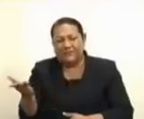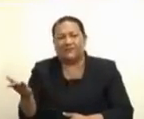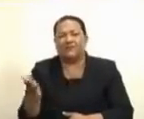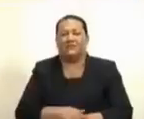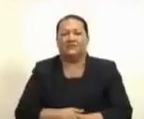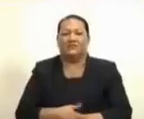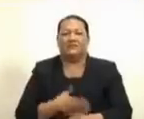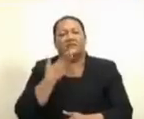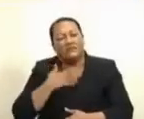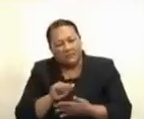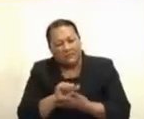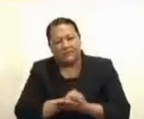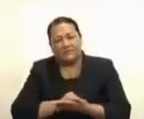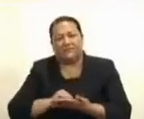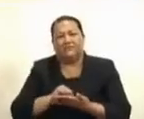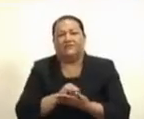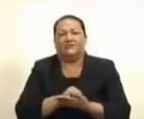for your forgiveness.